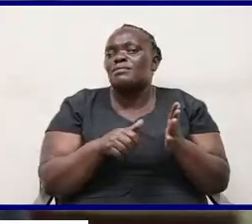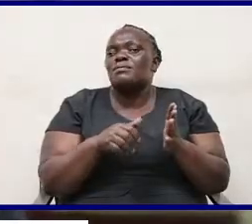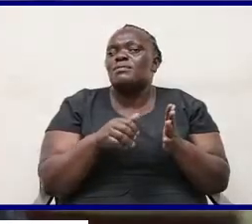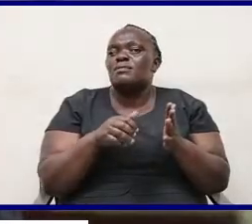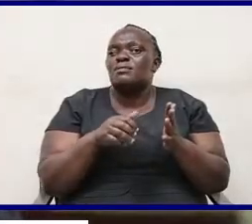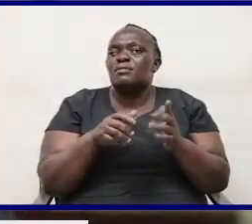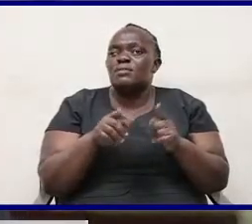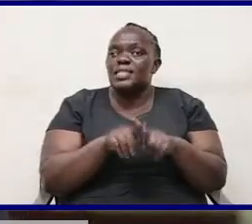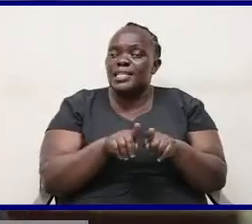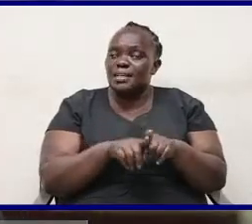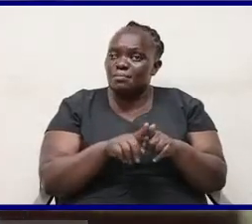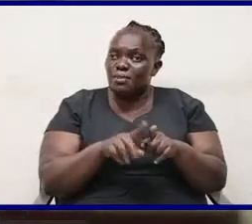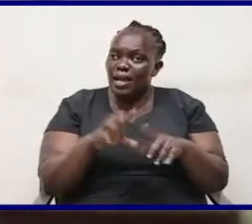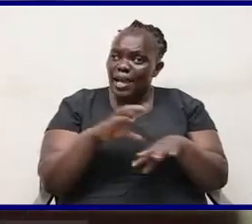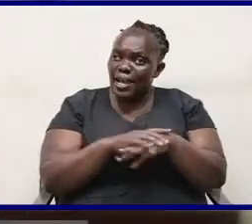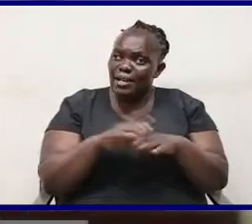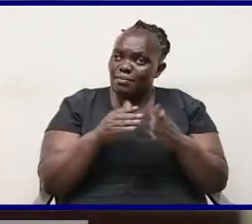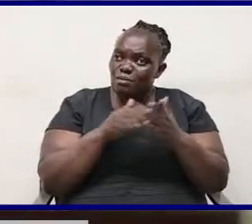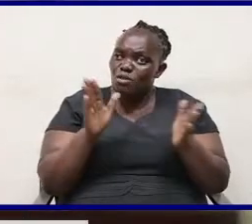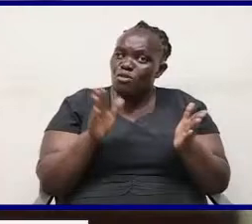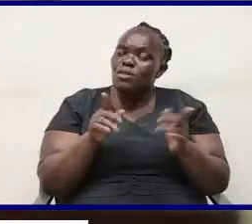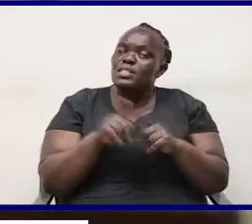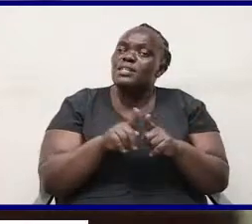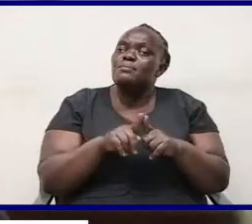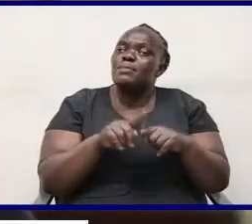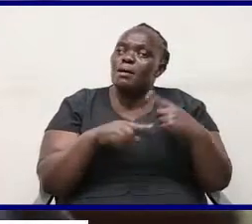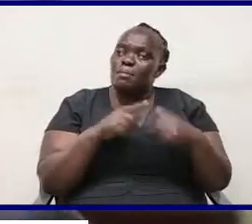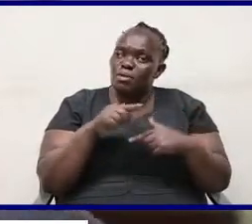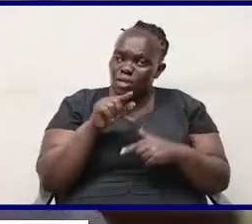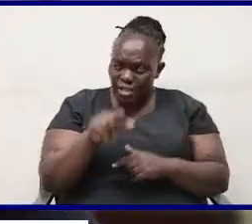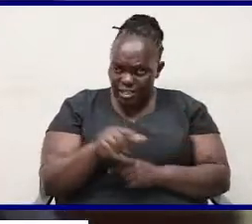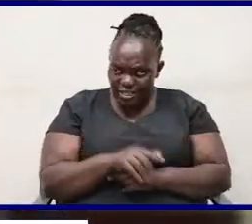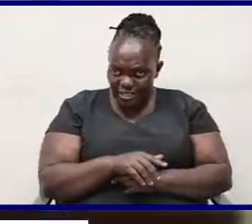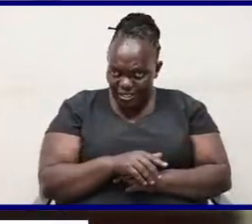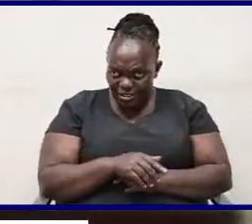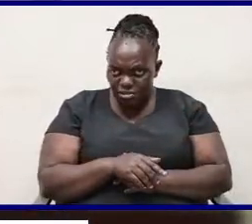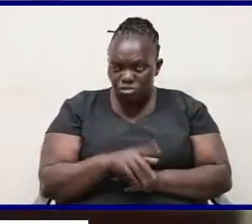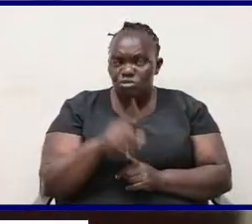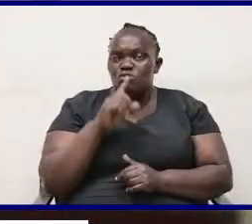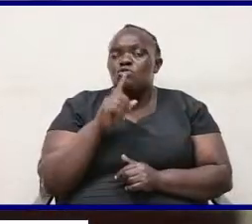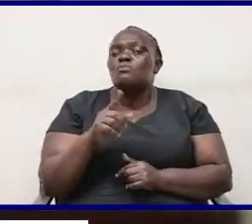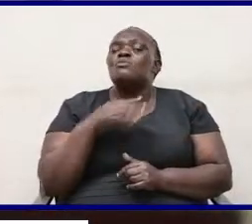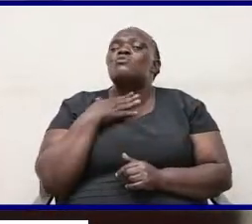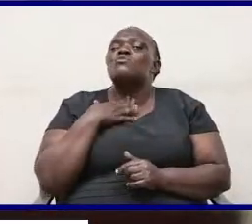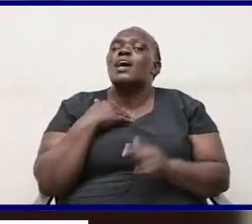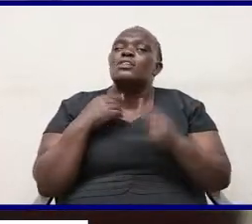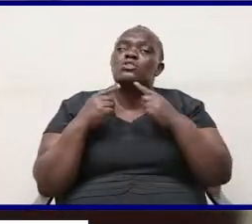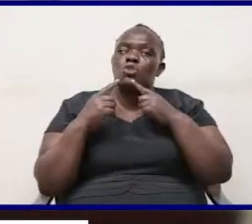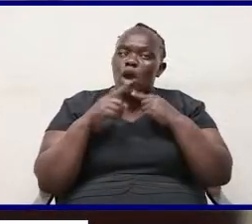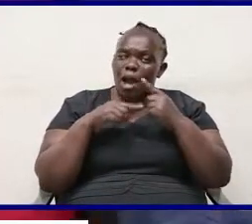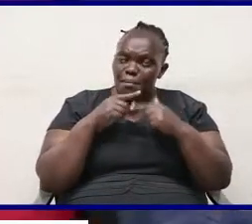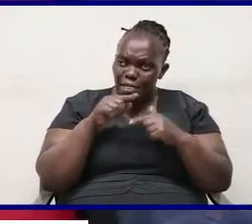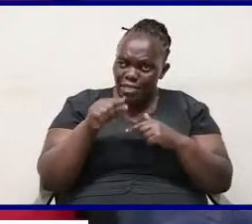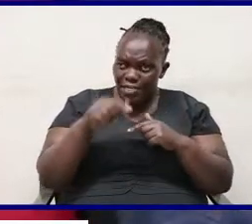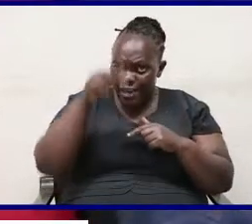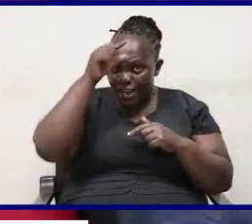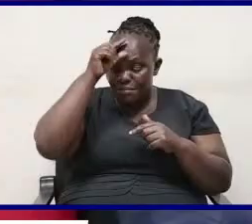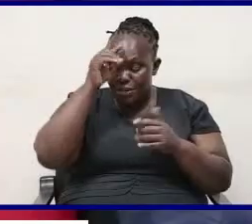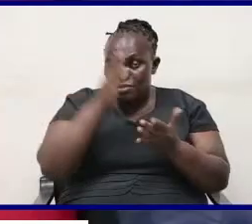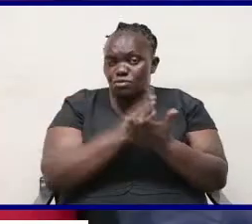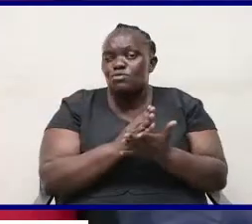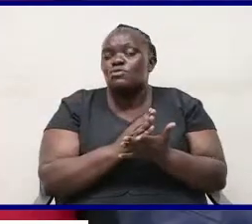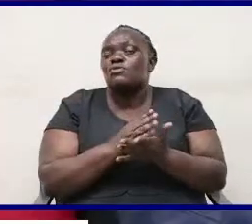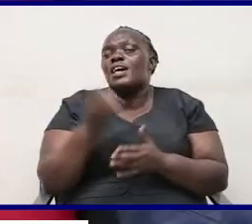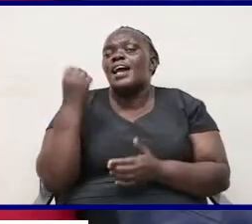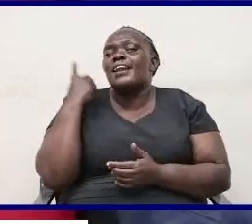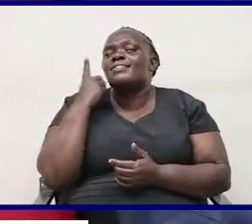how can the public get more resources about that? So I want to mention here that the government has